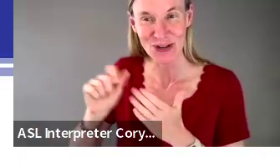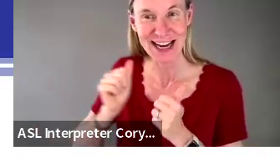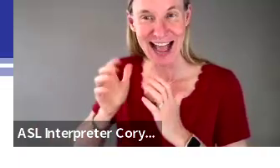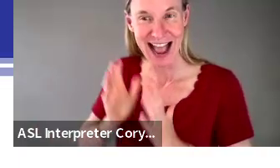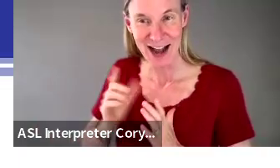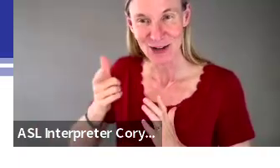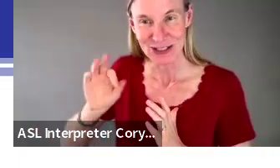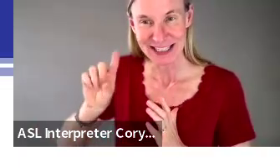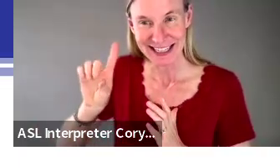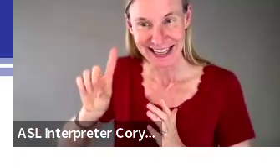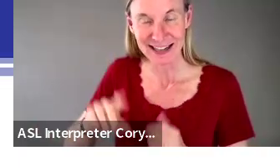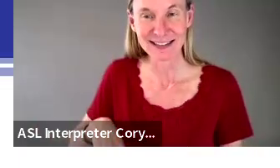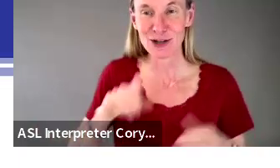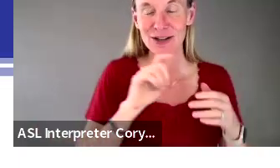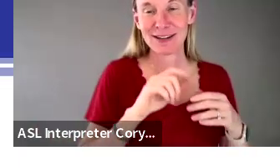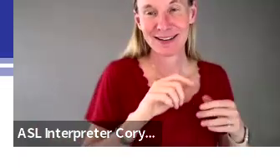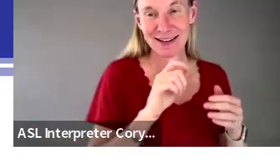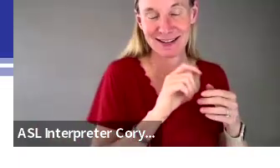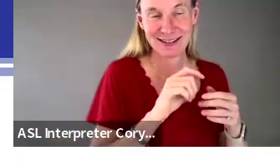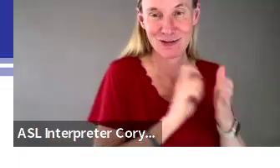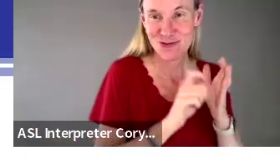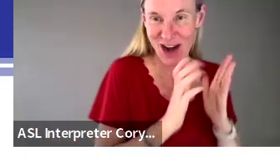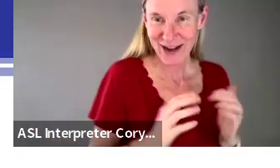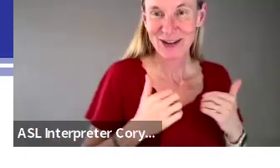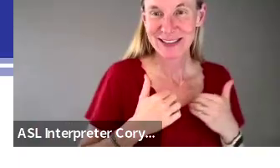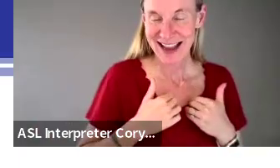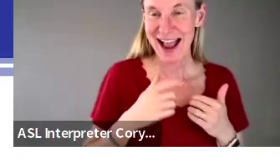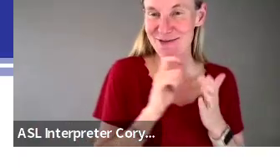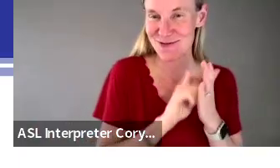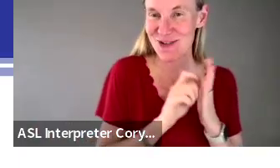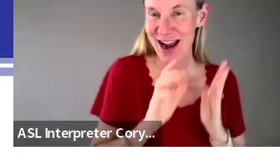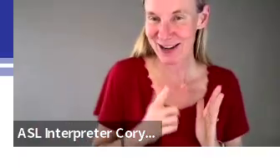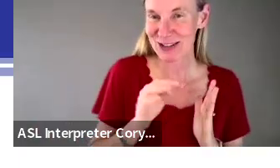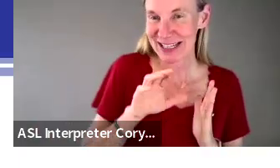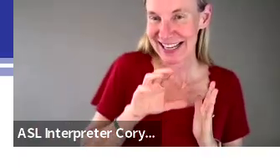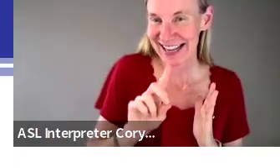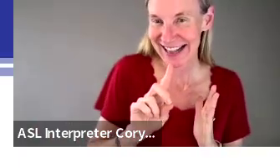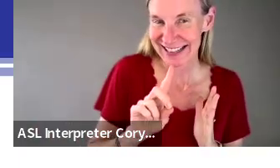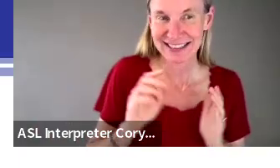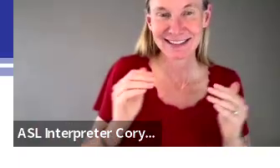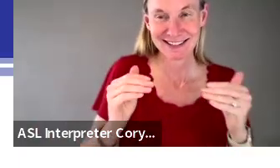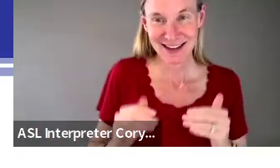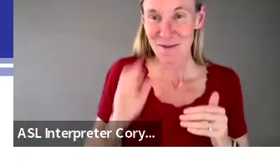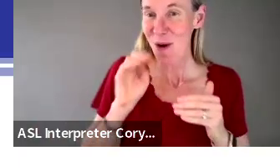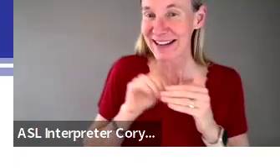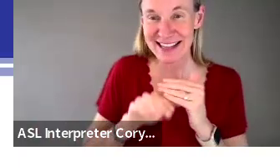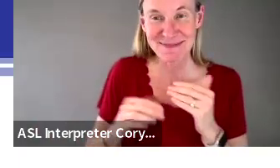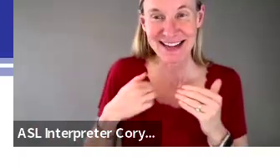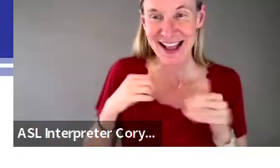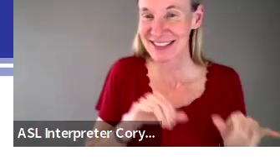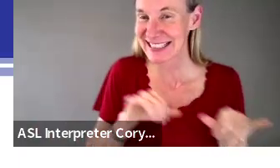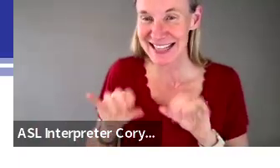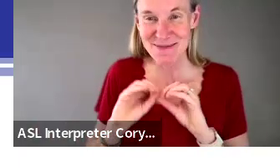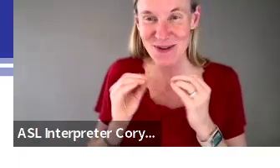So, accessibility has a similar organization for accessibility professionals, and that